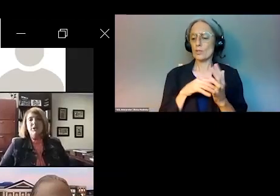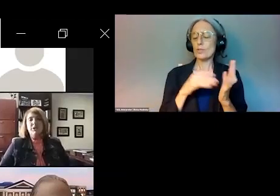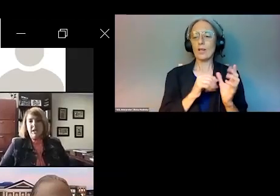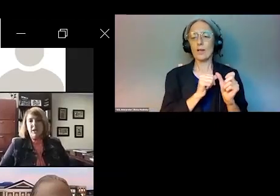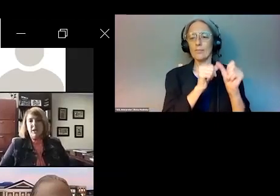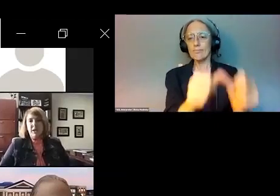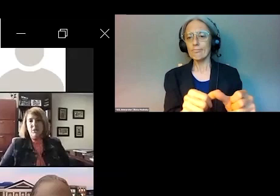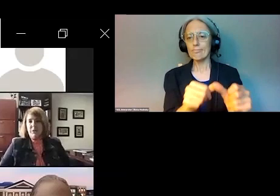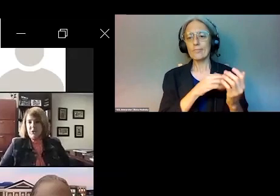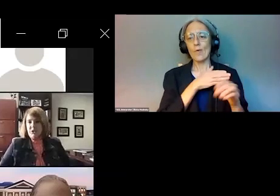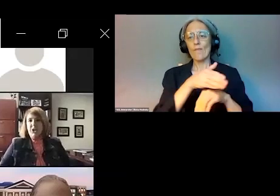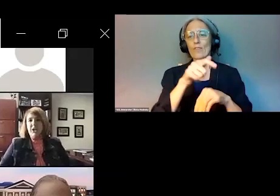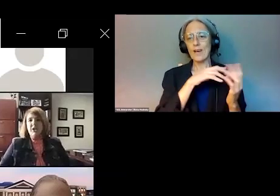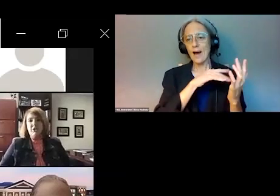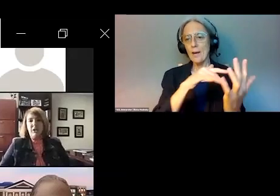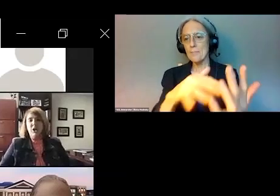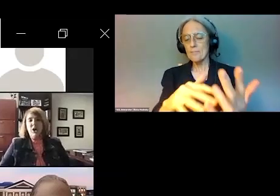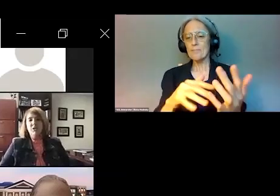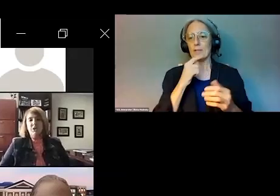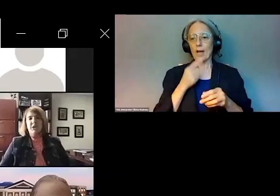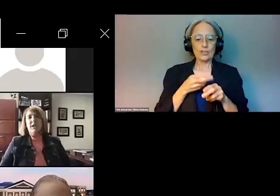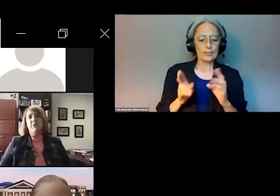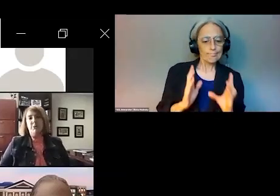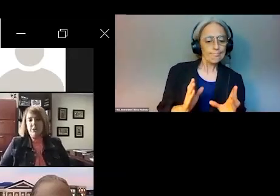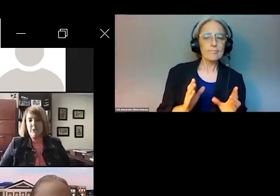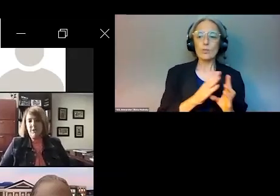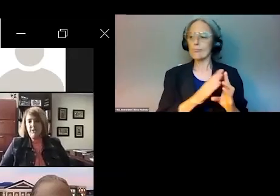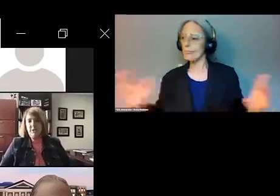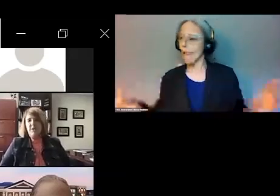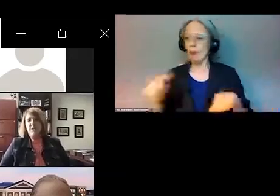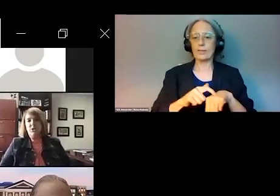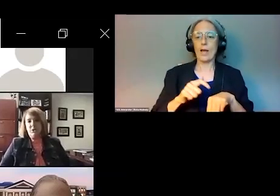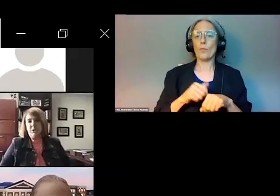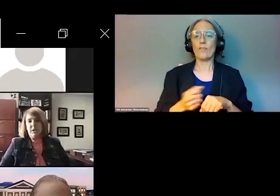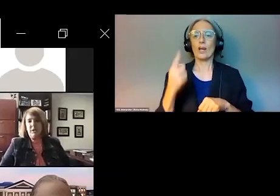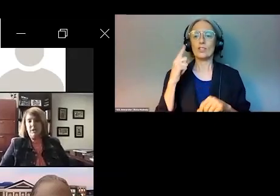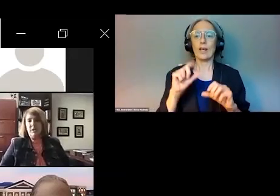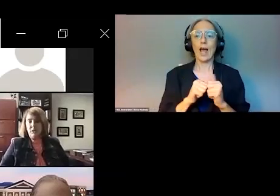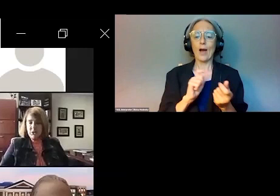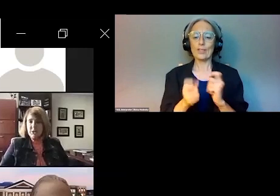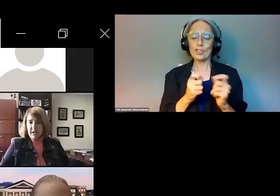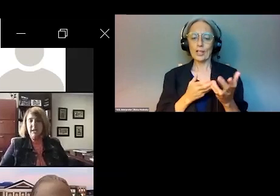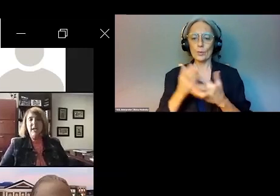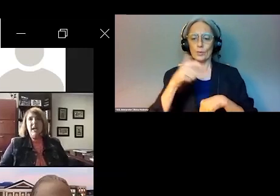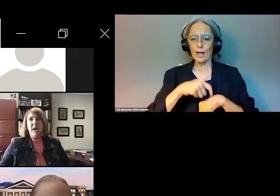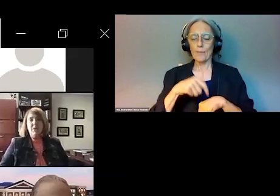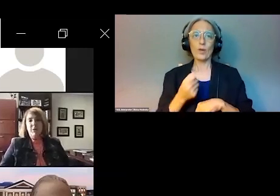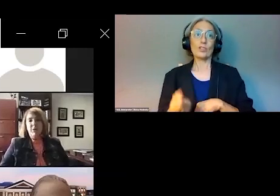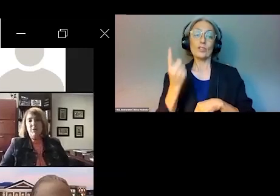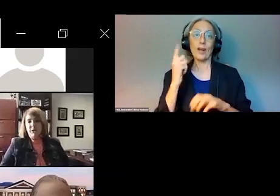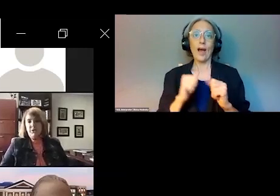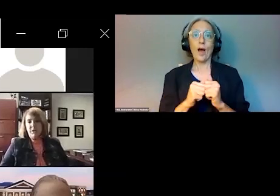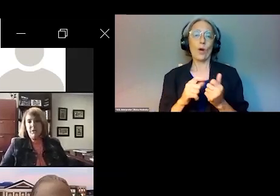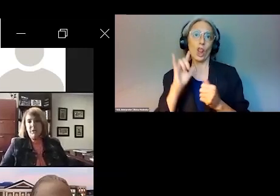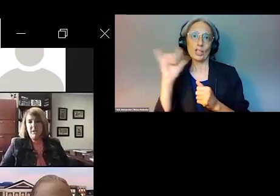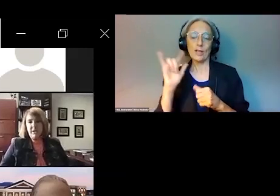really understand what this trajectory over time for perceived isolation and social disconnected looks like, and how we can frame